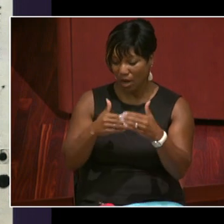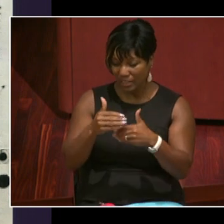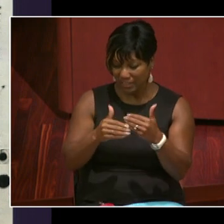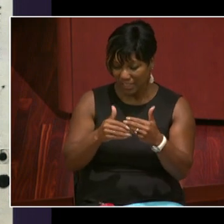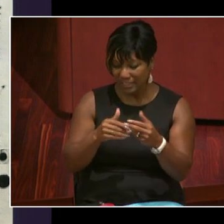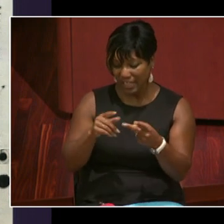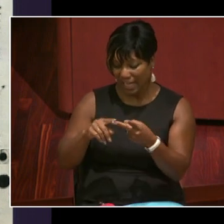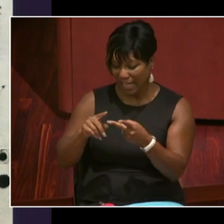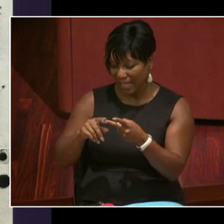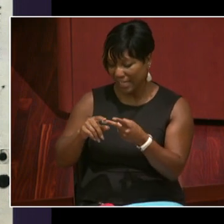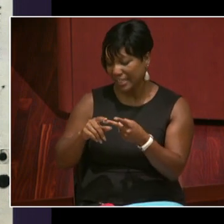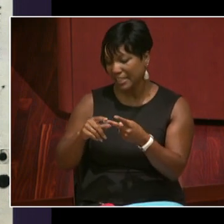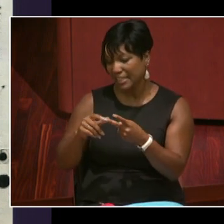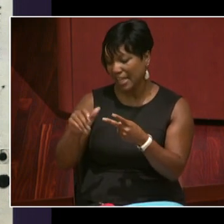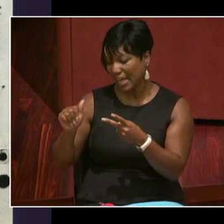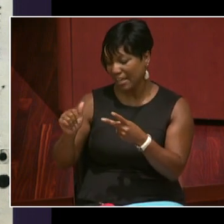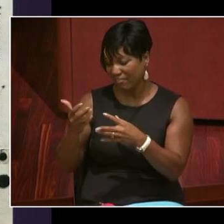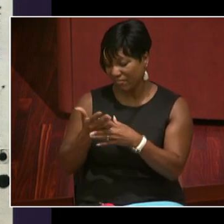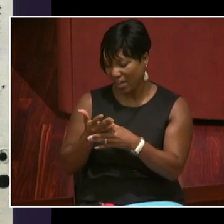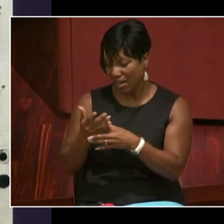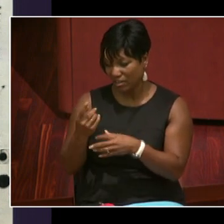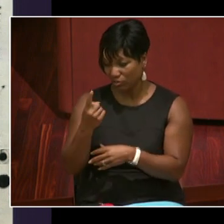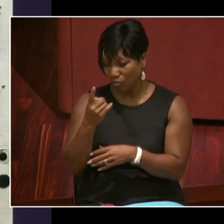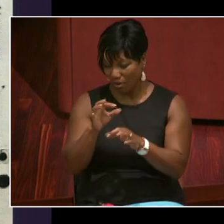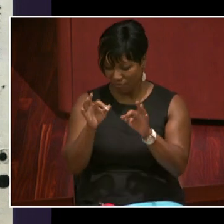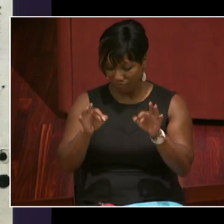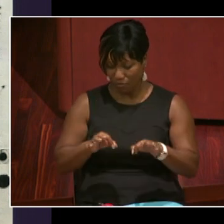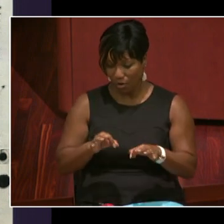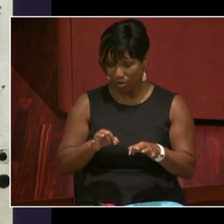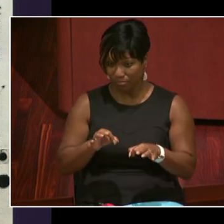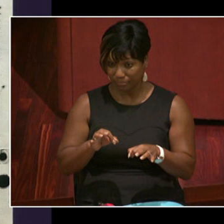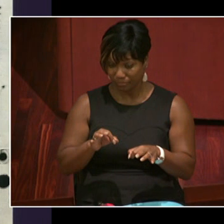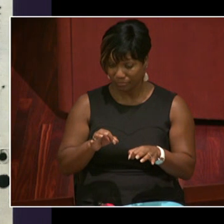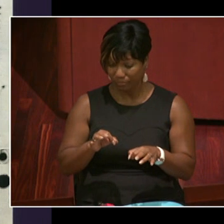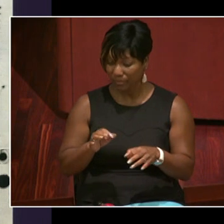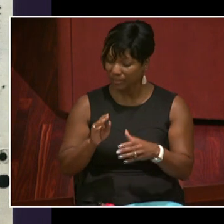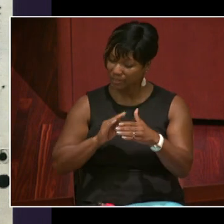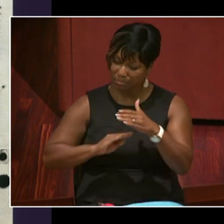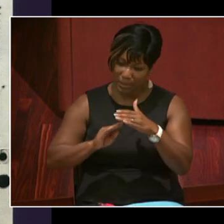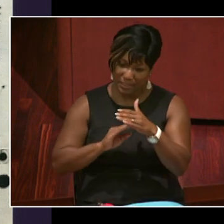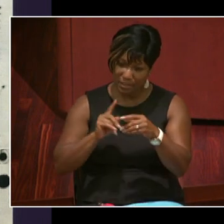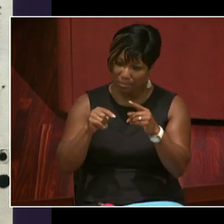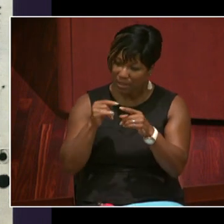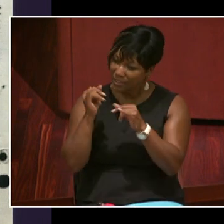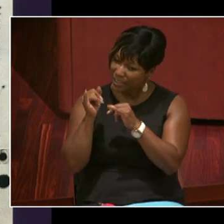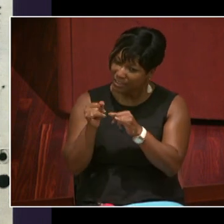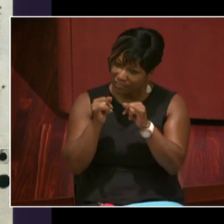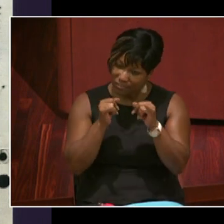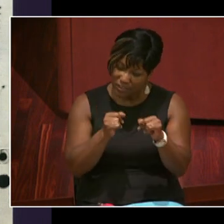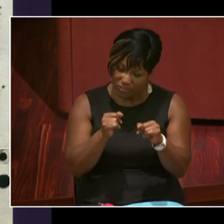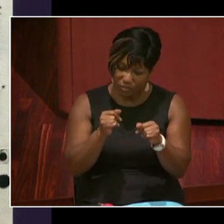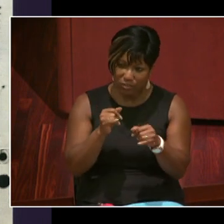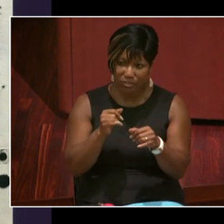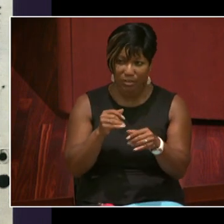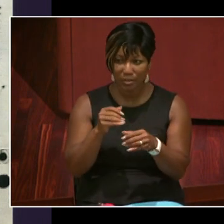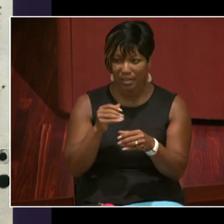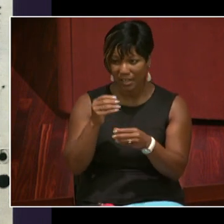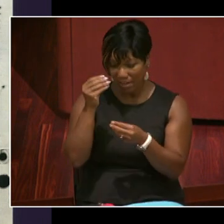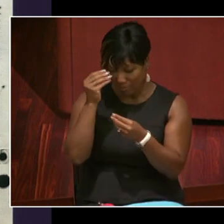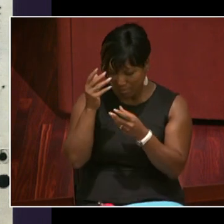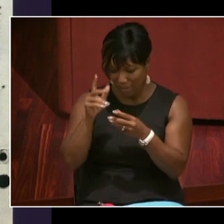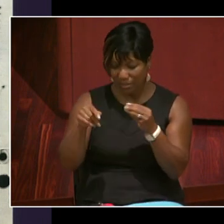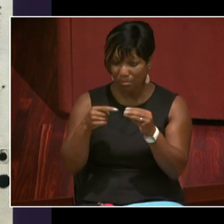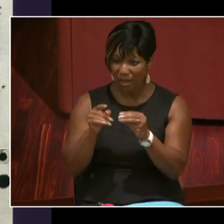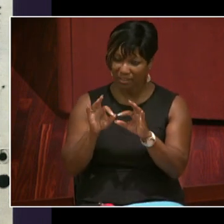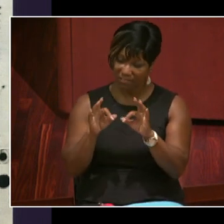form. Again, a lot of the good basics about the individual, information about the family. You can see here you gain a photo,